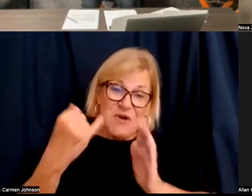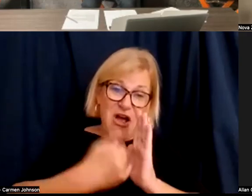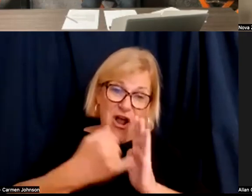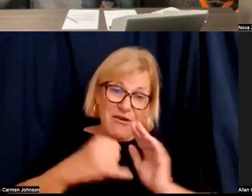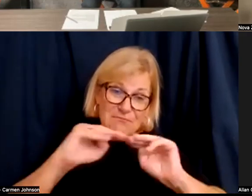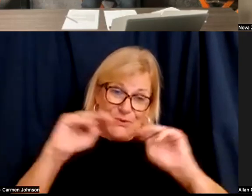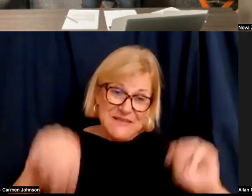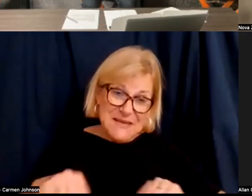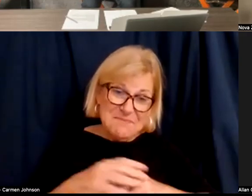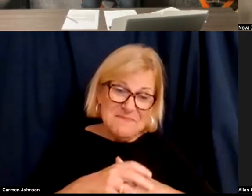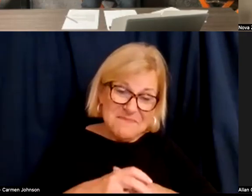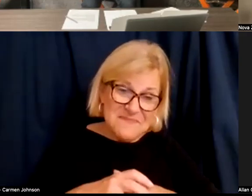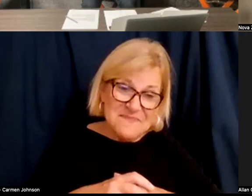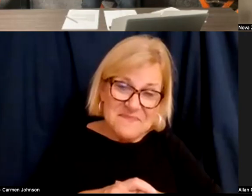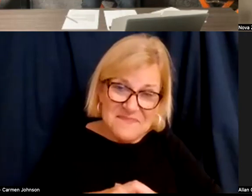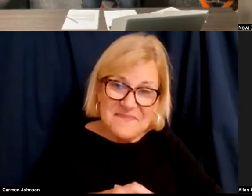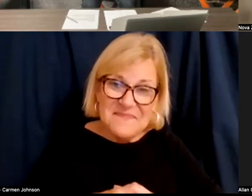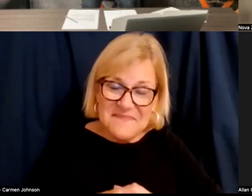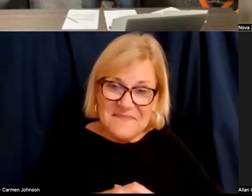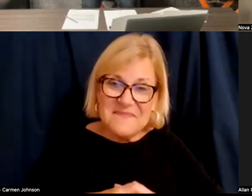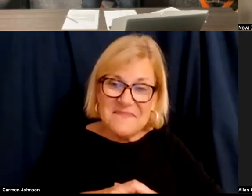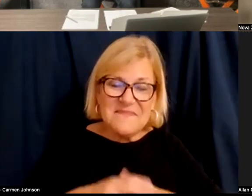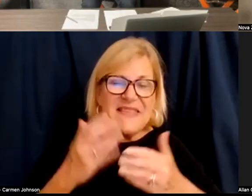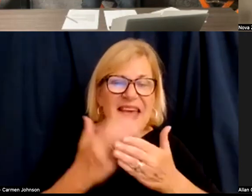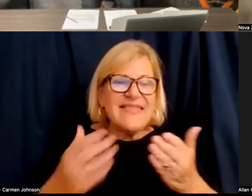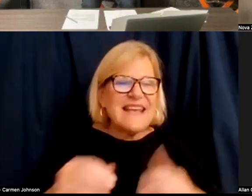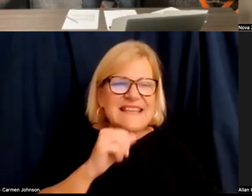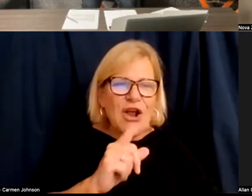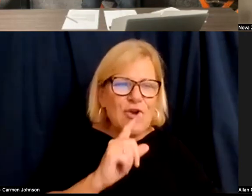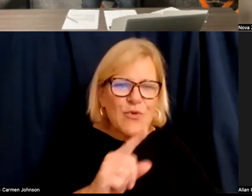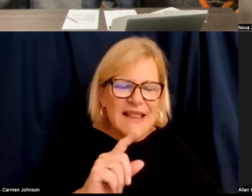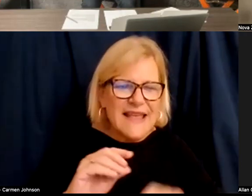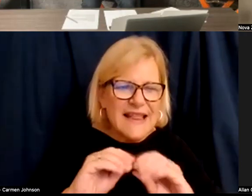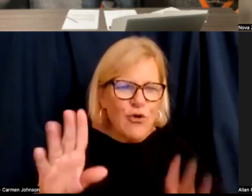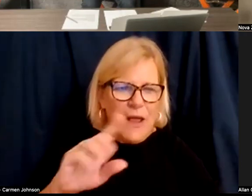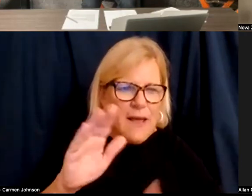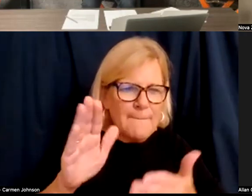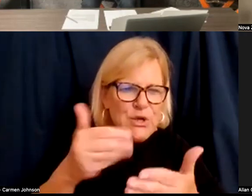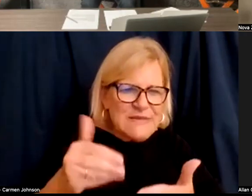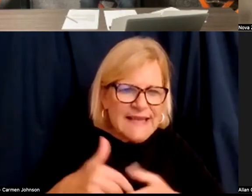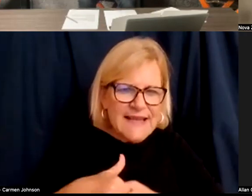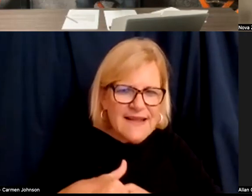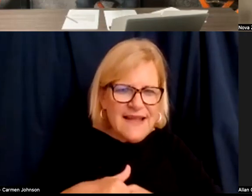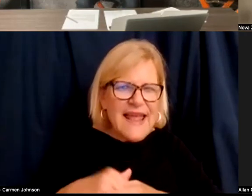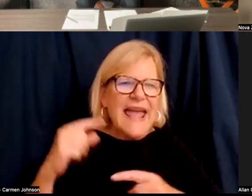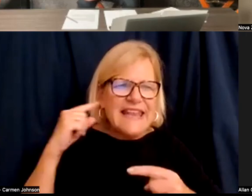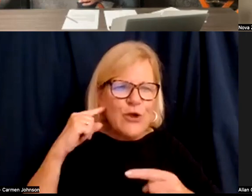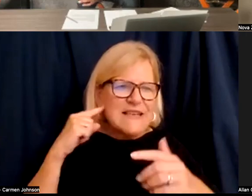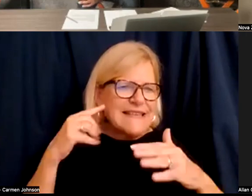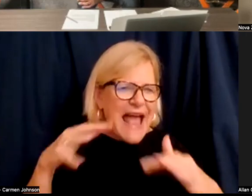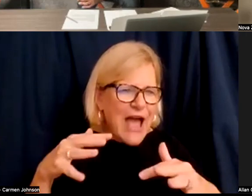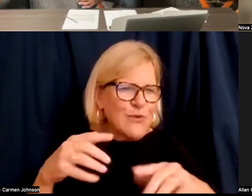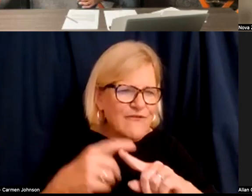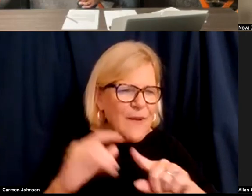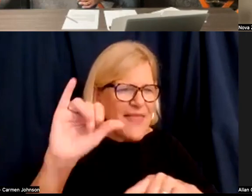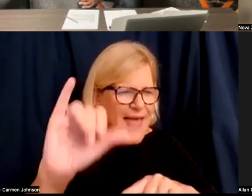museums, and things that aren't necessarily explicitly music, and then hearing sound as a result.